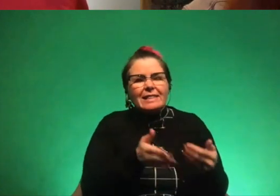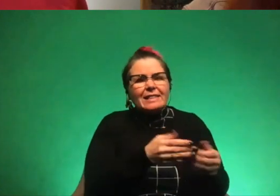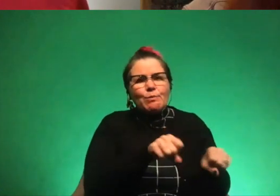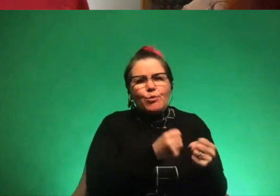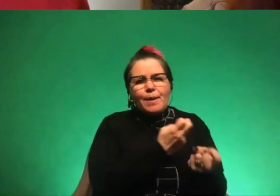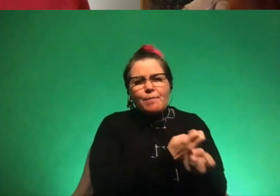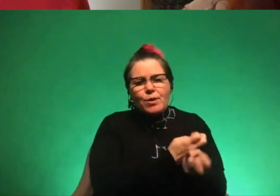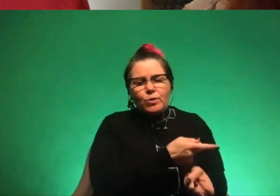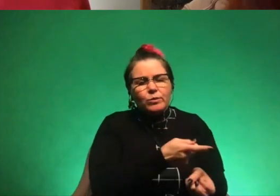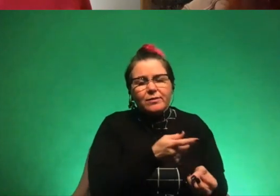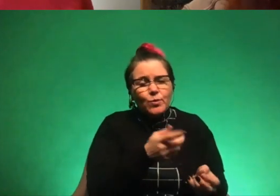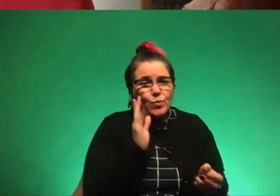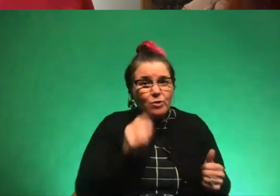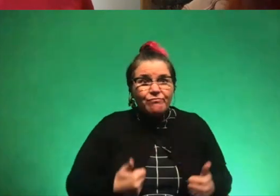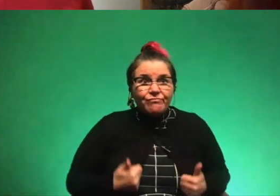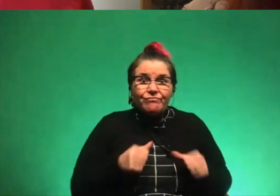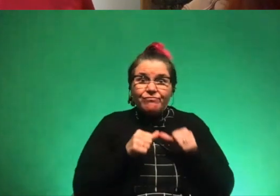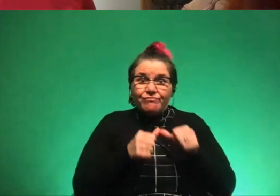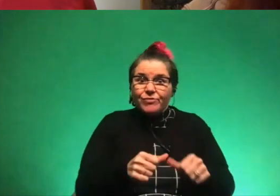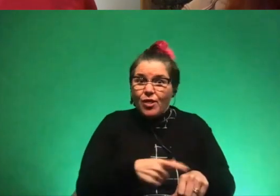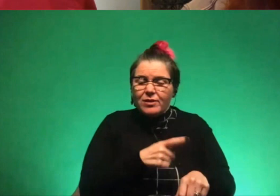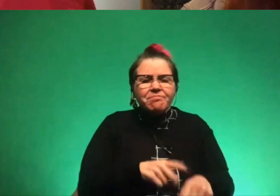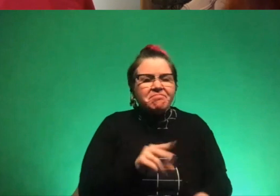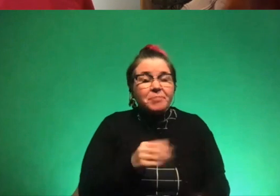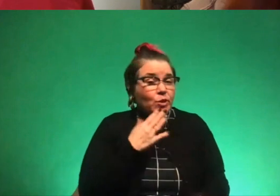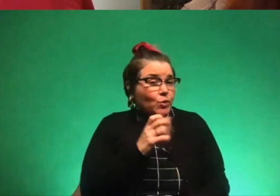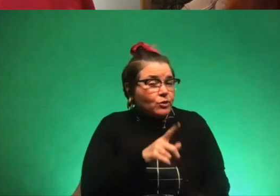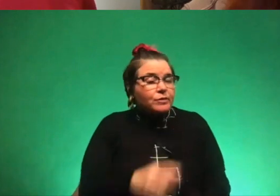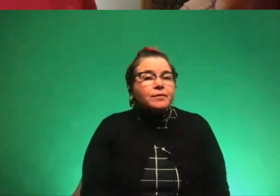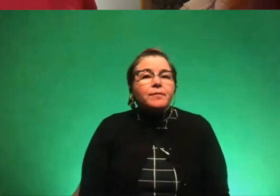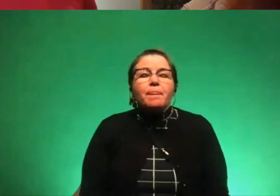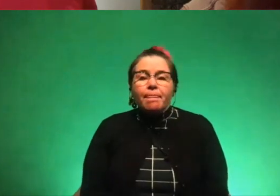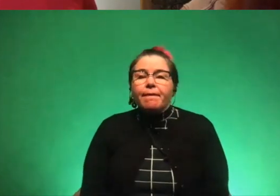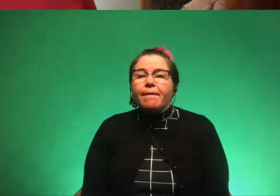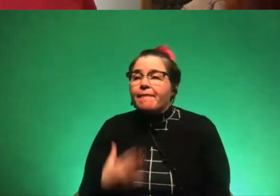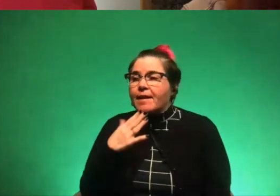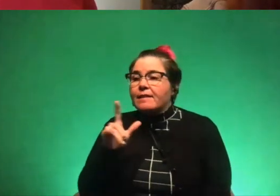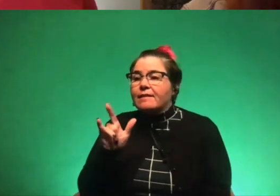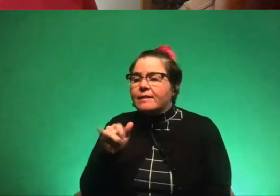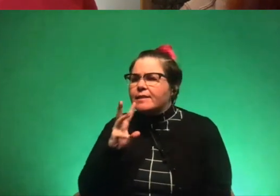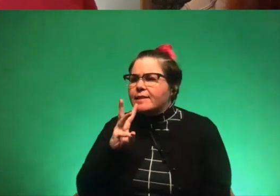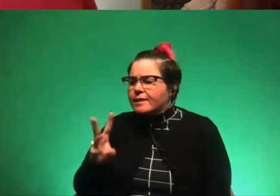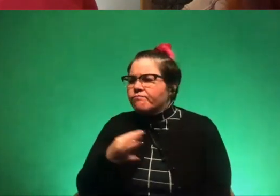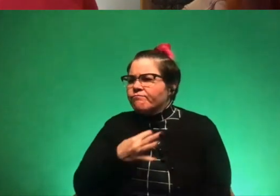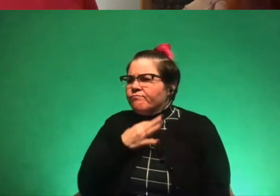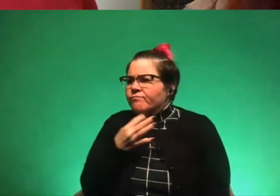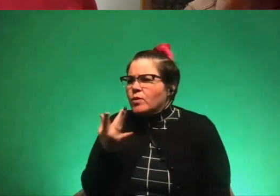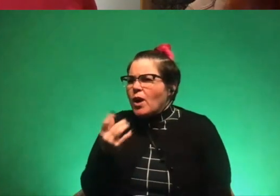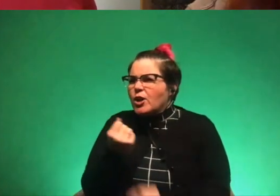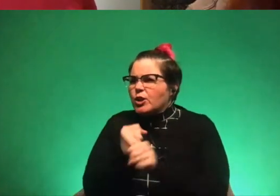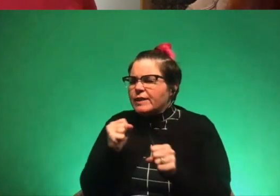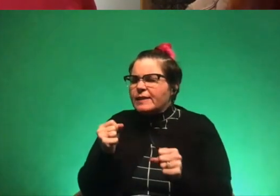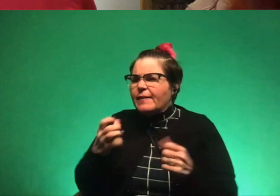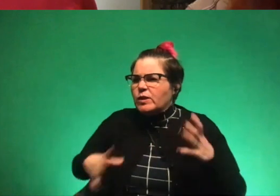expect them to survive very long. Yeah, good question though. Thanks. Lily, age 6, would like to know, why is your safety suit yellow